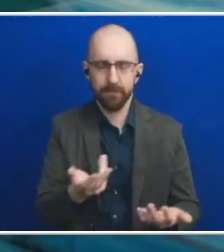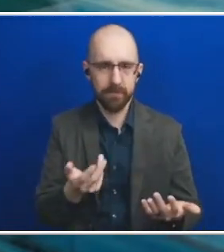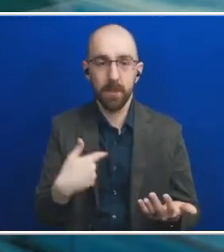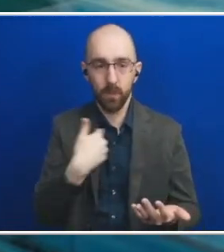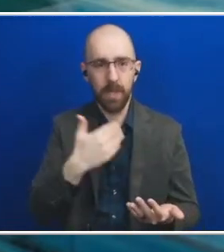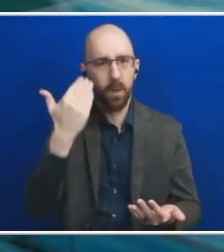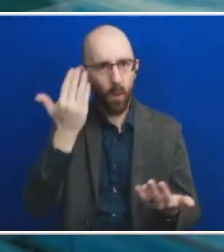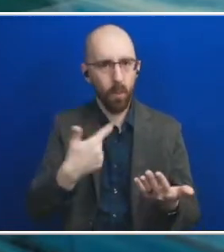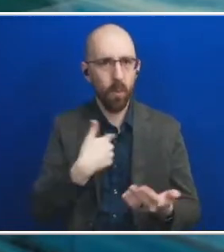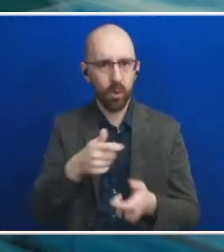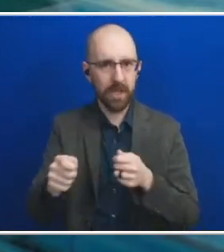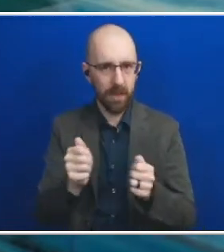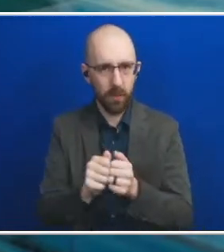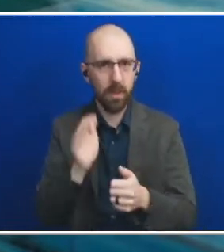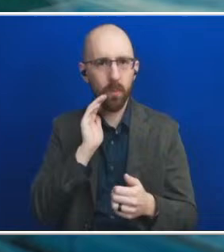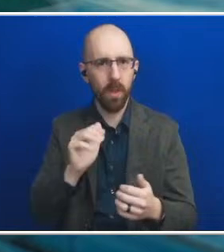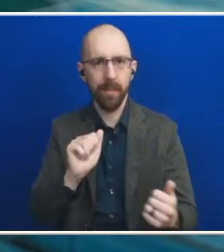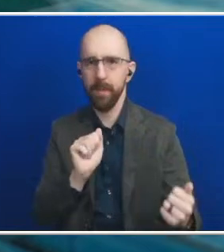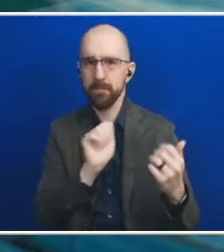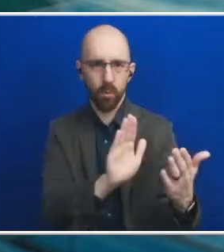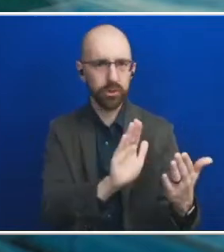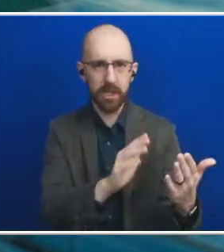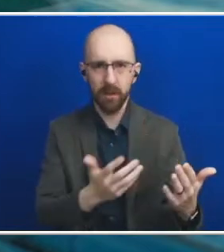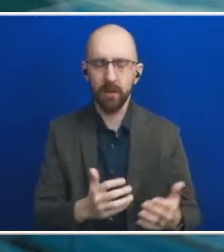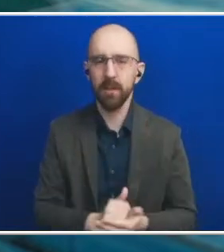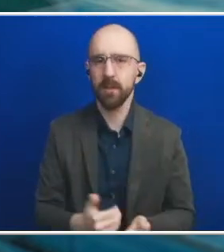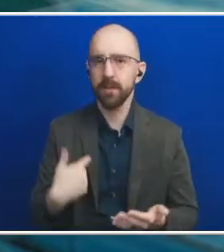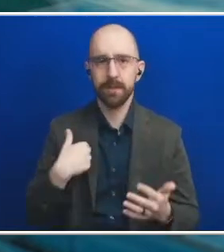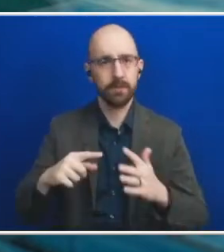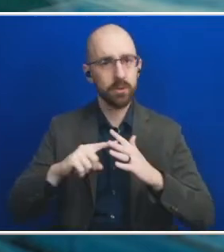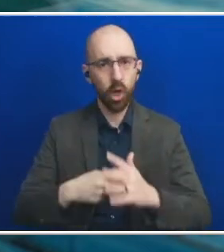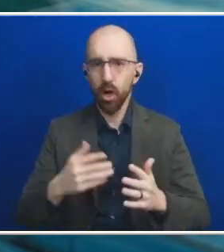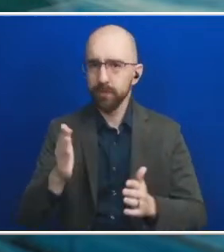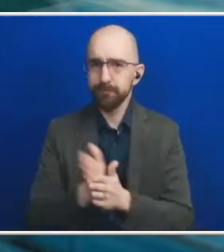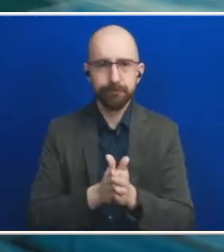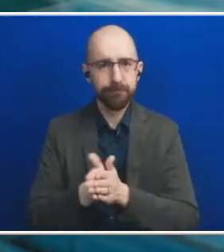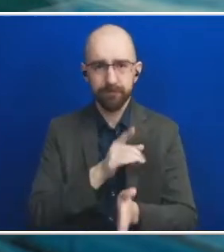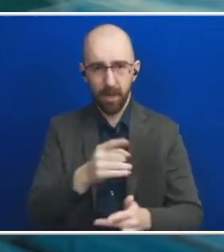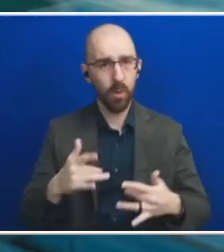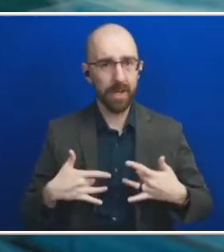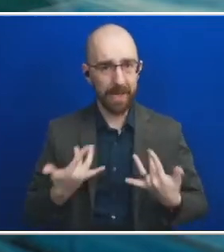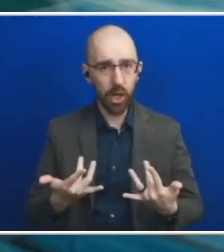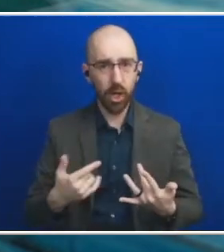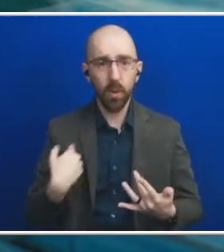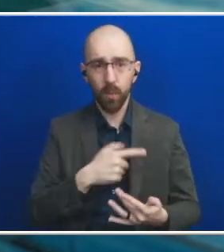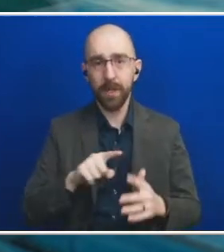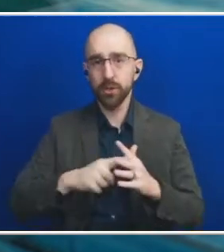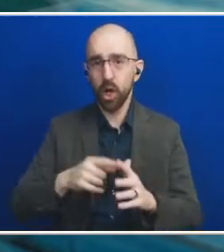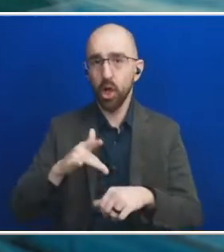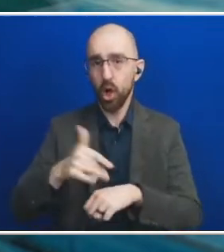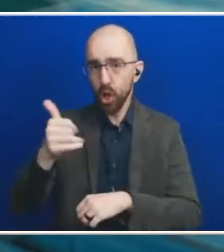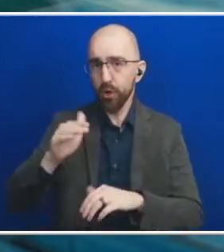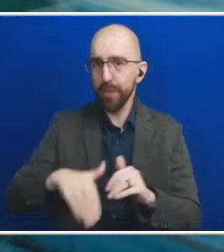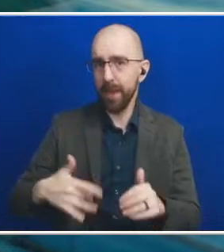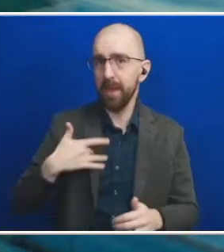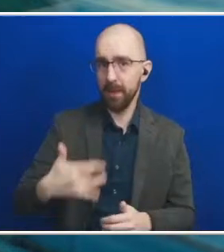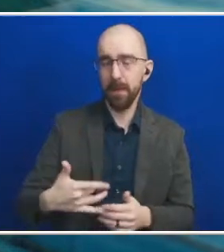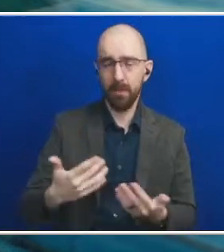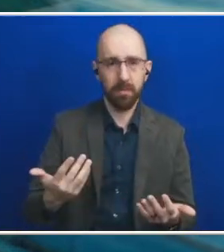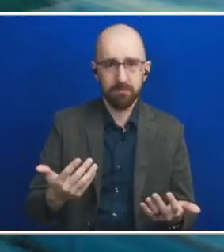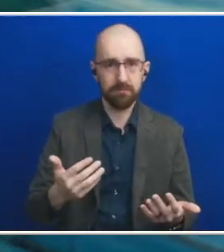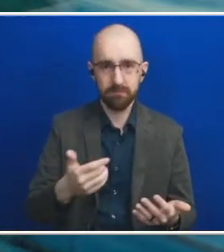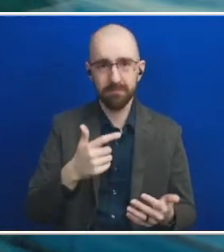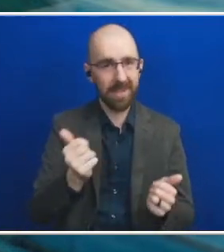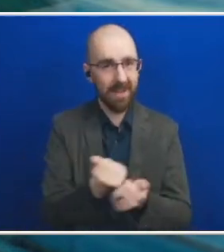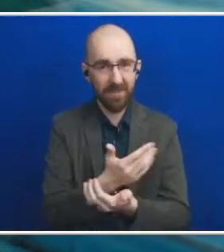attack this head on. Let's get started. They were super eager to get started. We actually started them a little earlier than we normally do, but it was everything we could to get them started